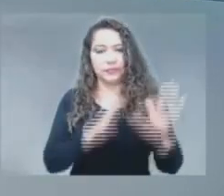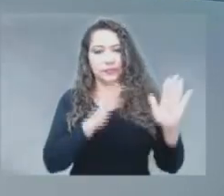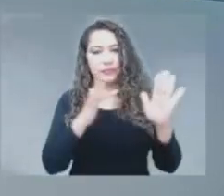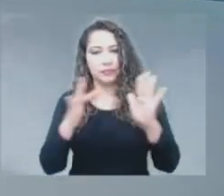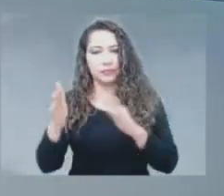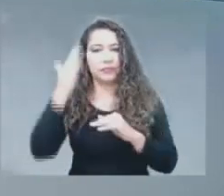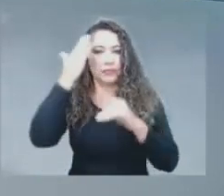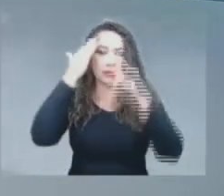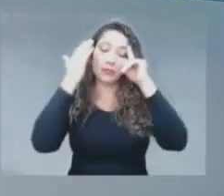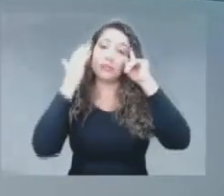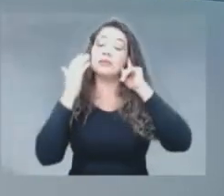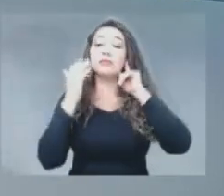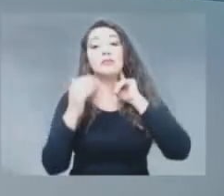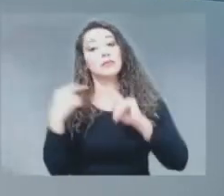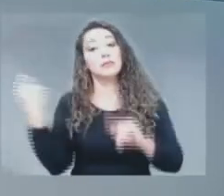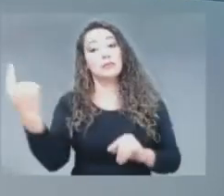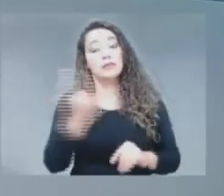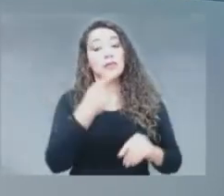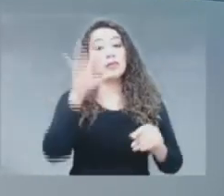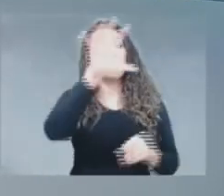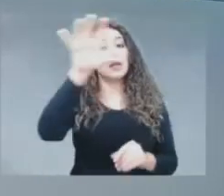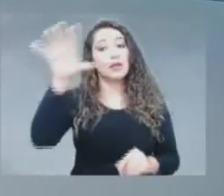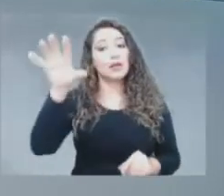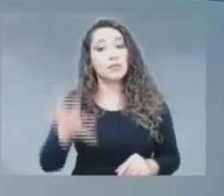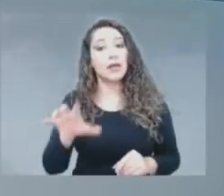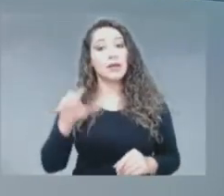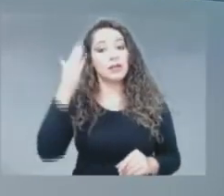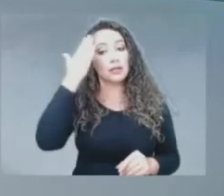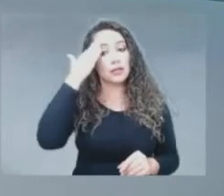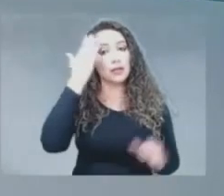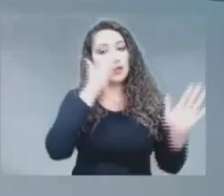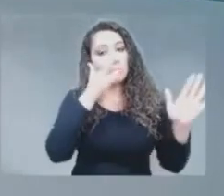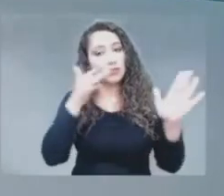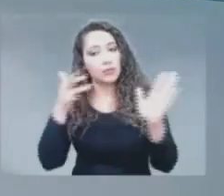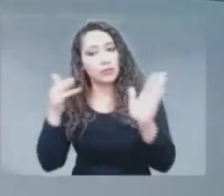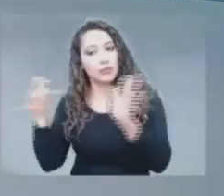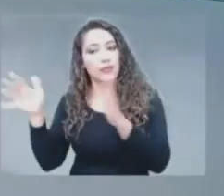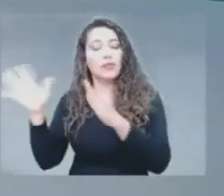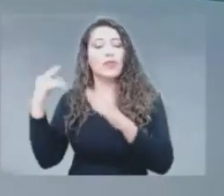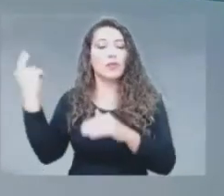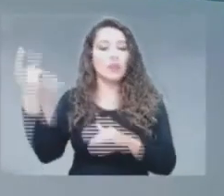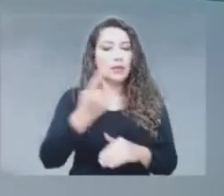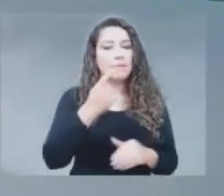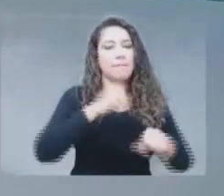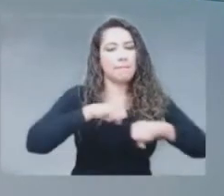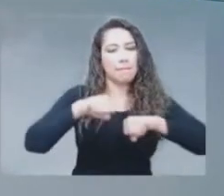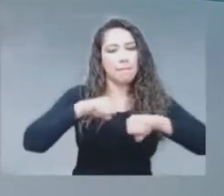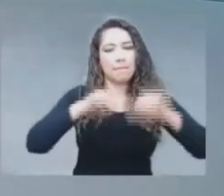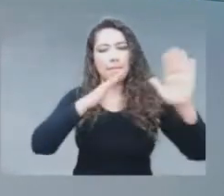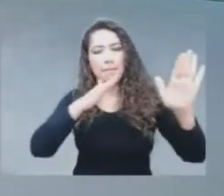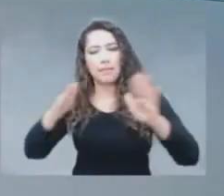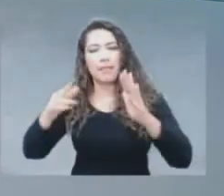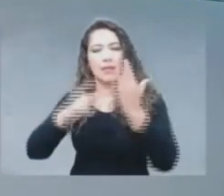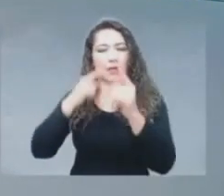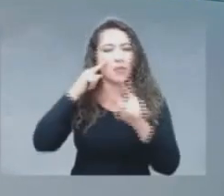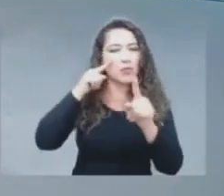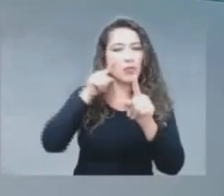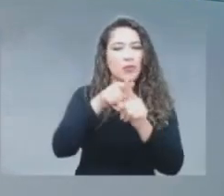the country have more access to ICTs, generally speaking. And in this way,